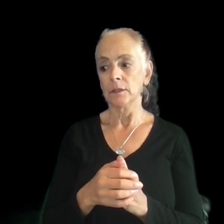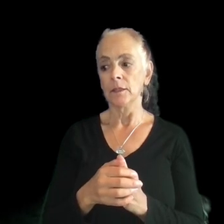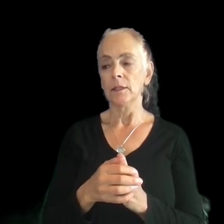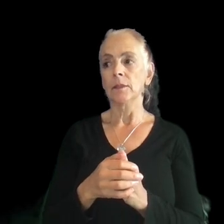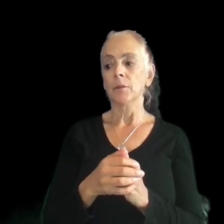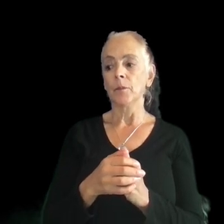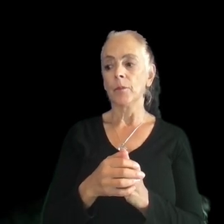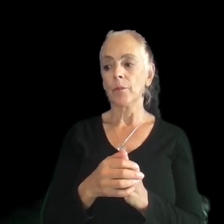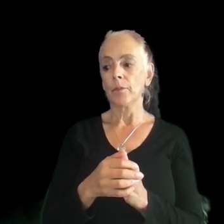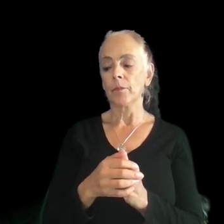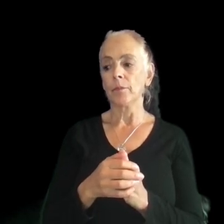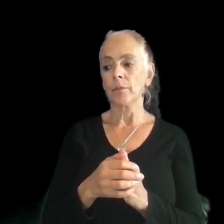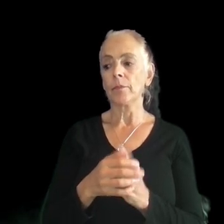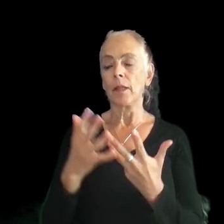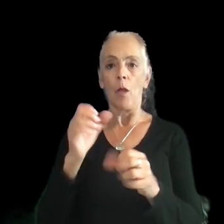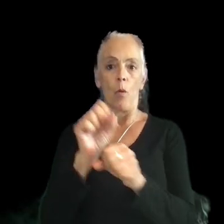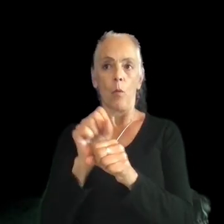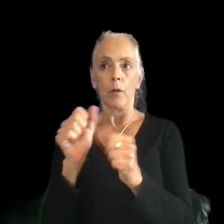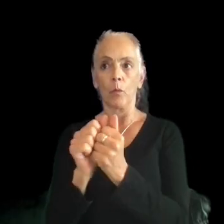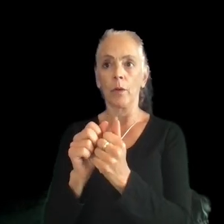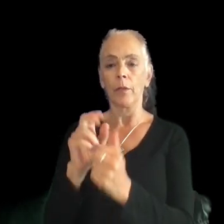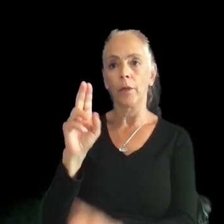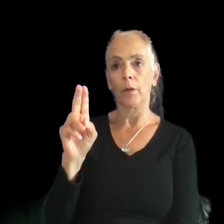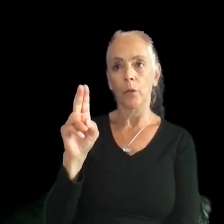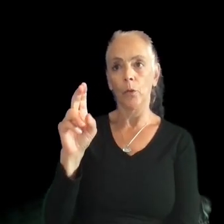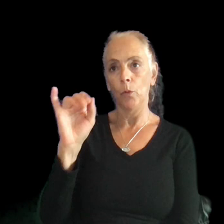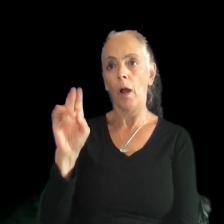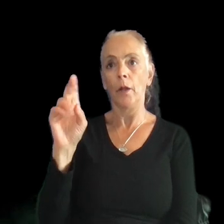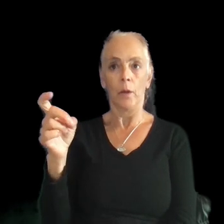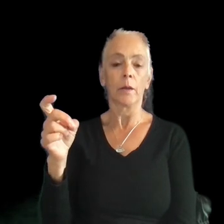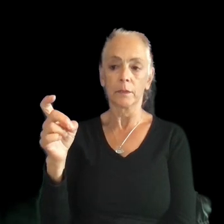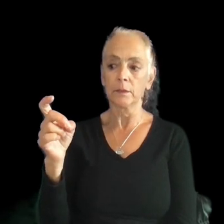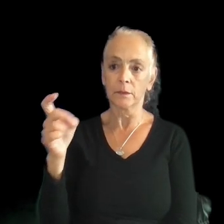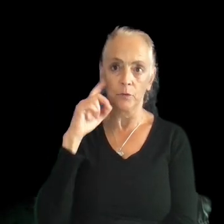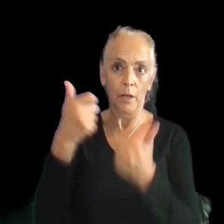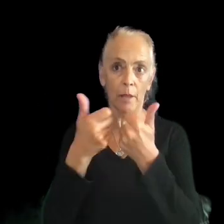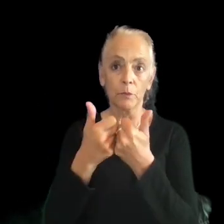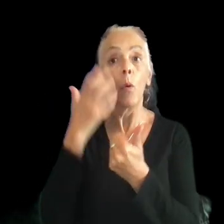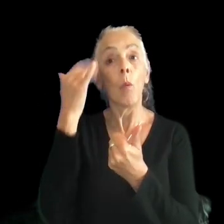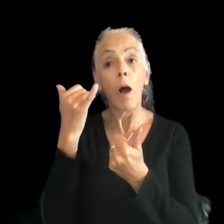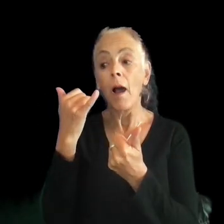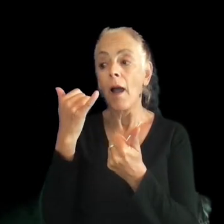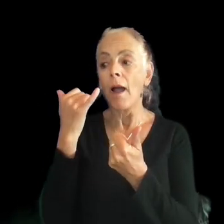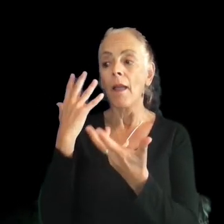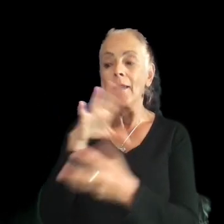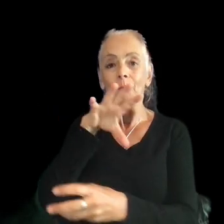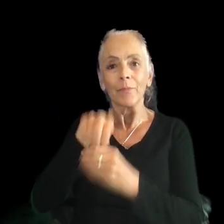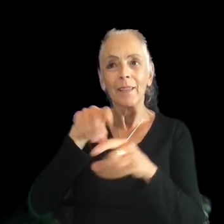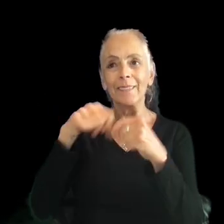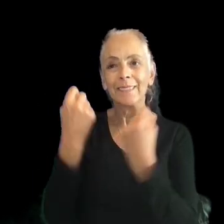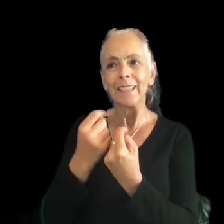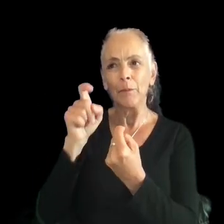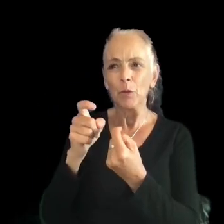better and working with ui wax for games because since the in the team you need to to